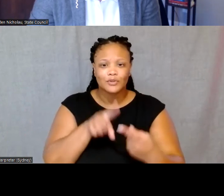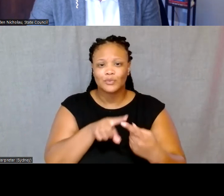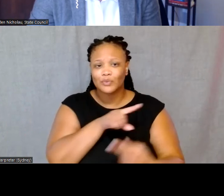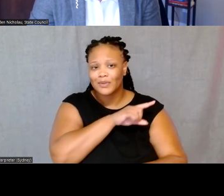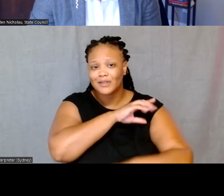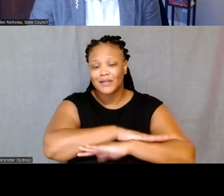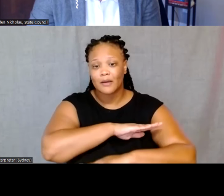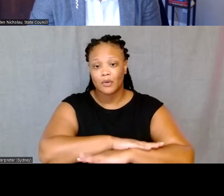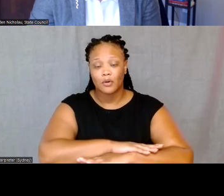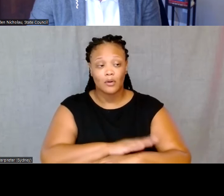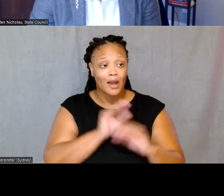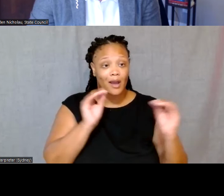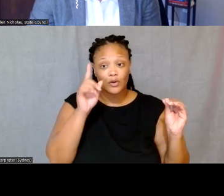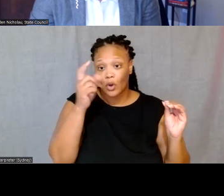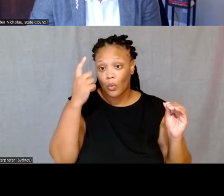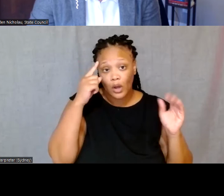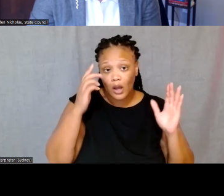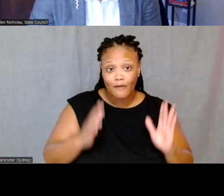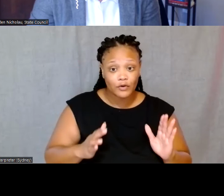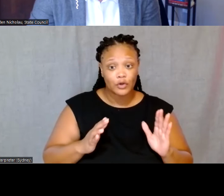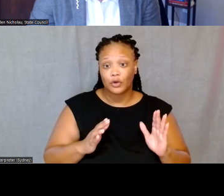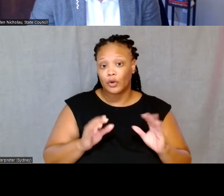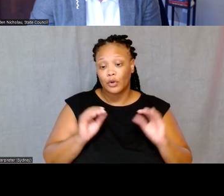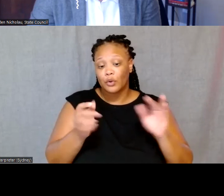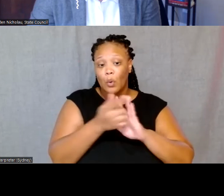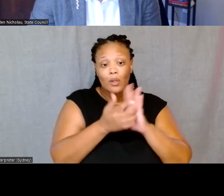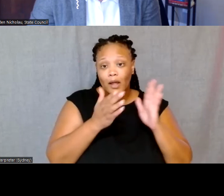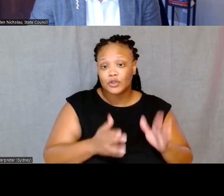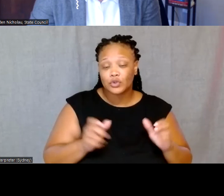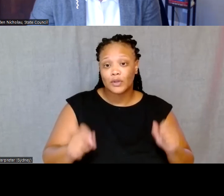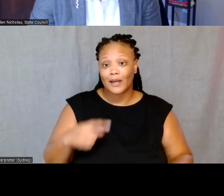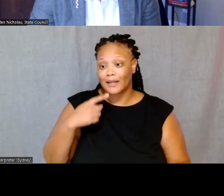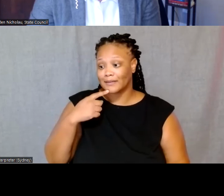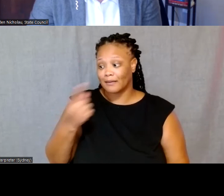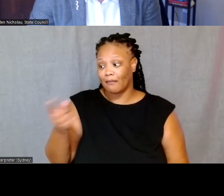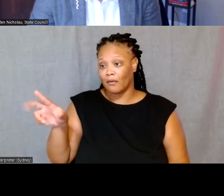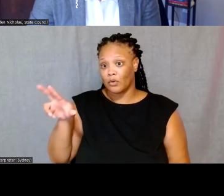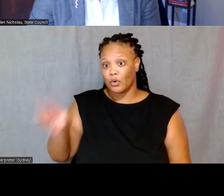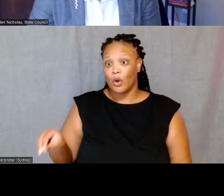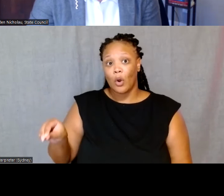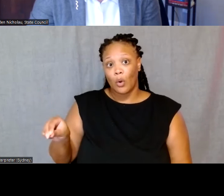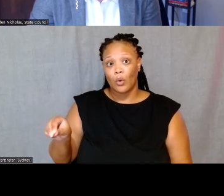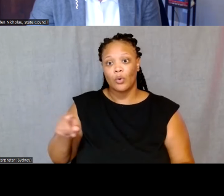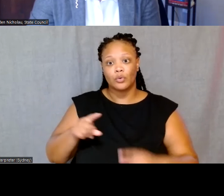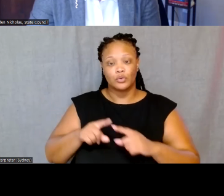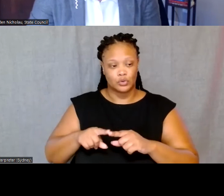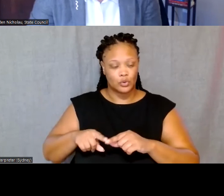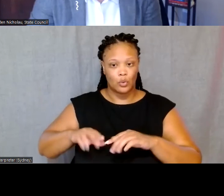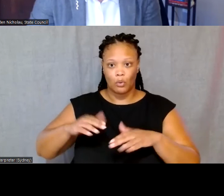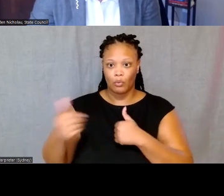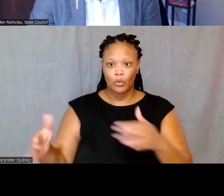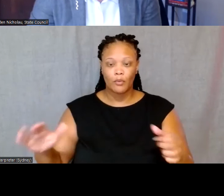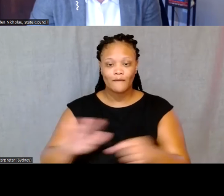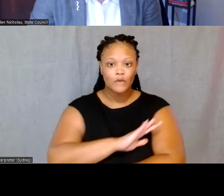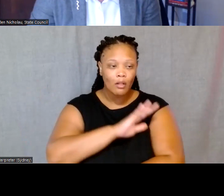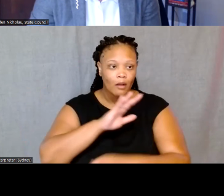say no to a table full of advocates who cross multiple categories and are asking for